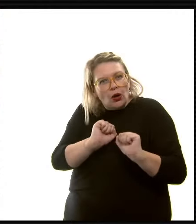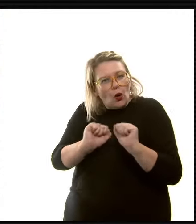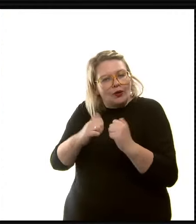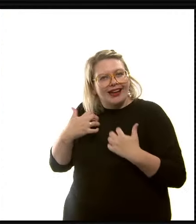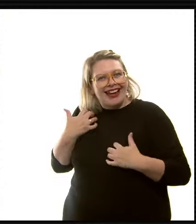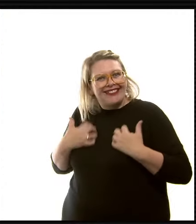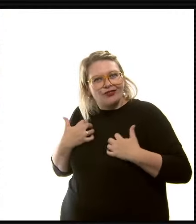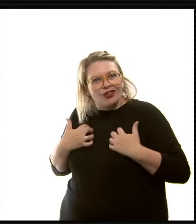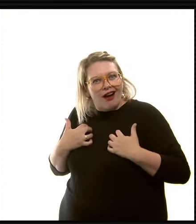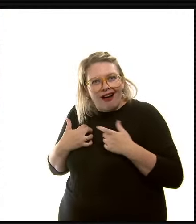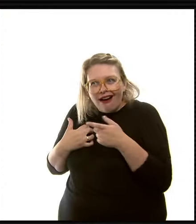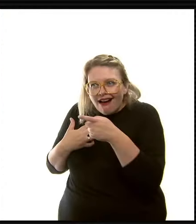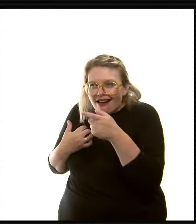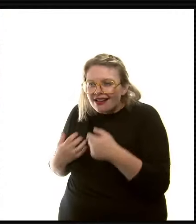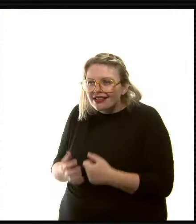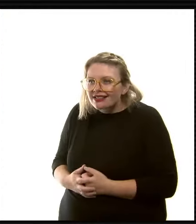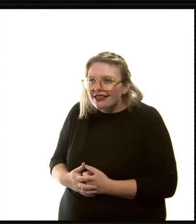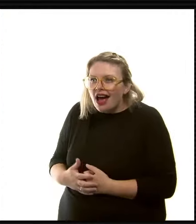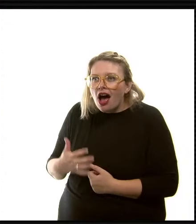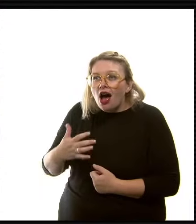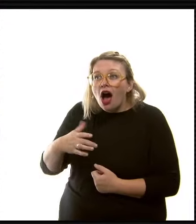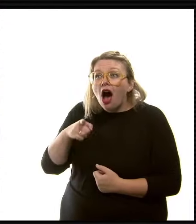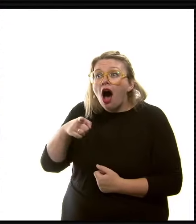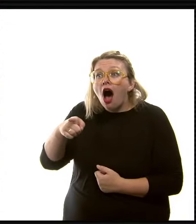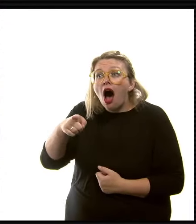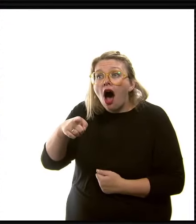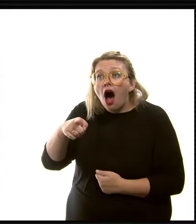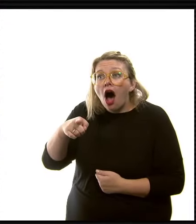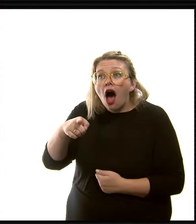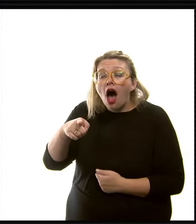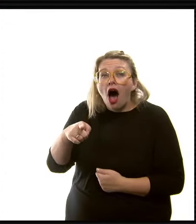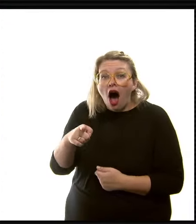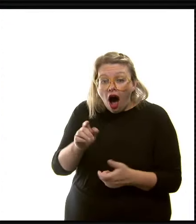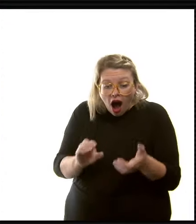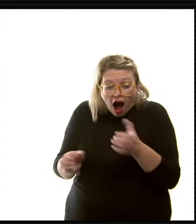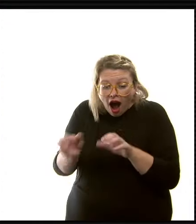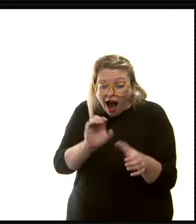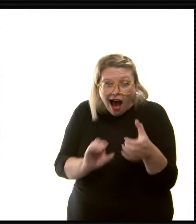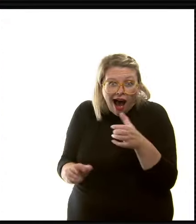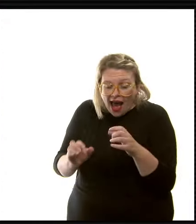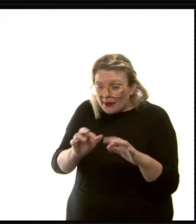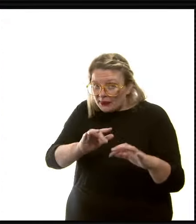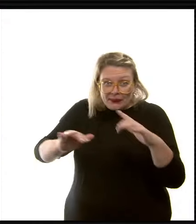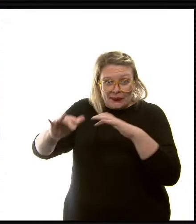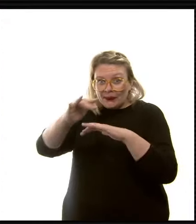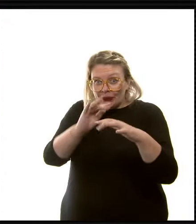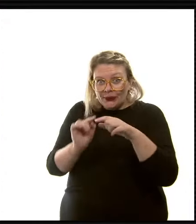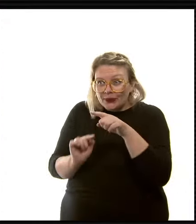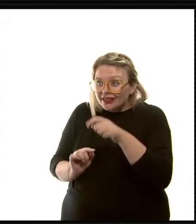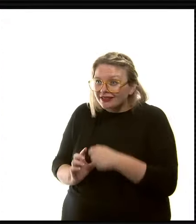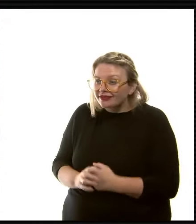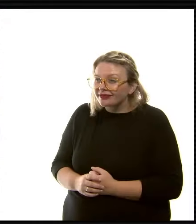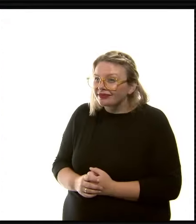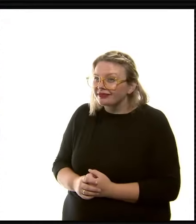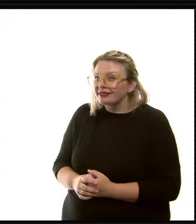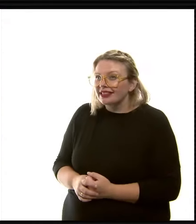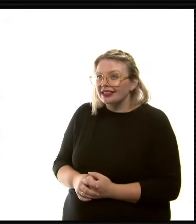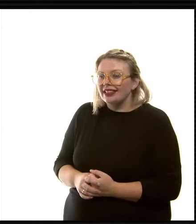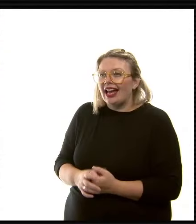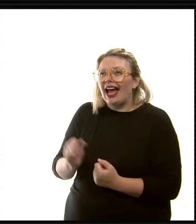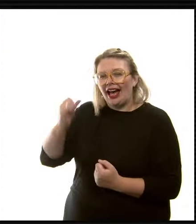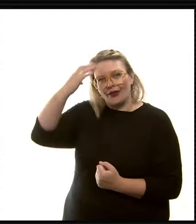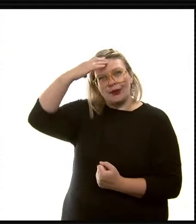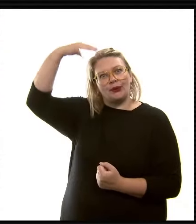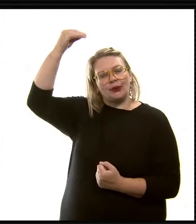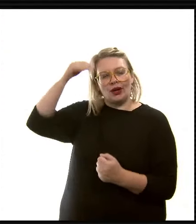this door and to play with advanced potion making. Aww. Yeah, exactly. There's a ceremony here with Professor McGonagall